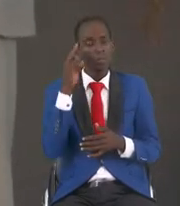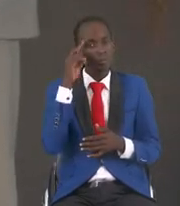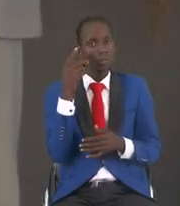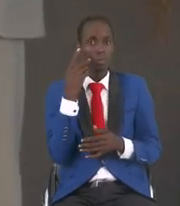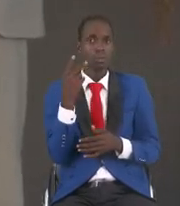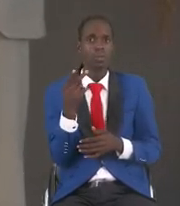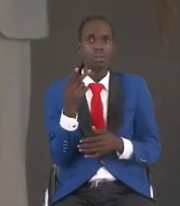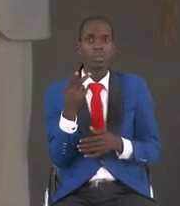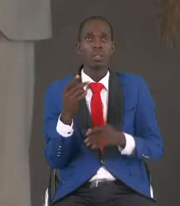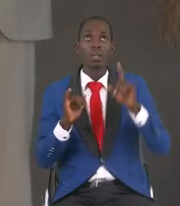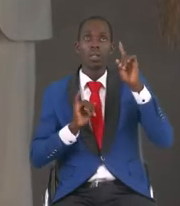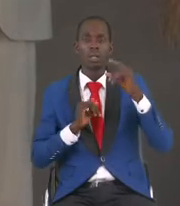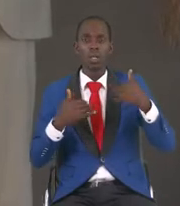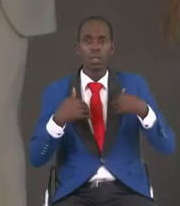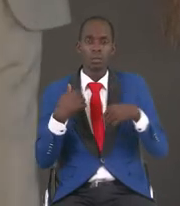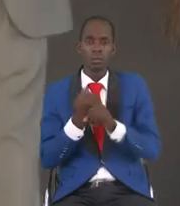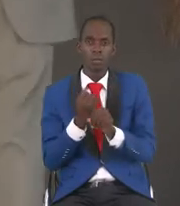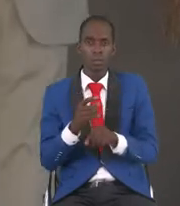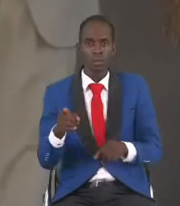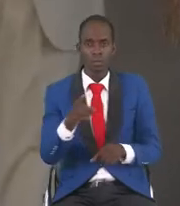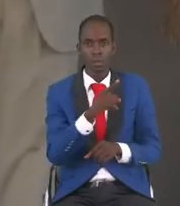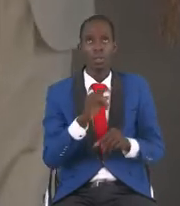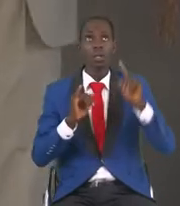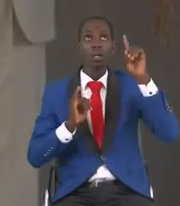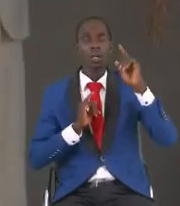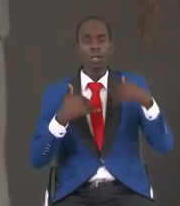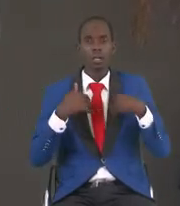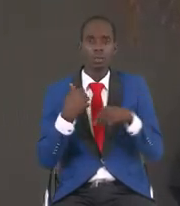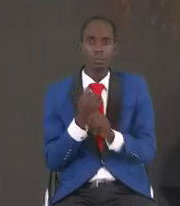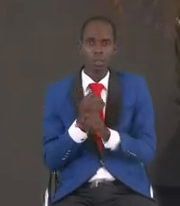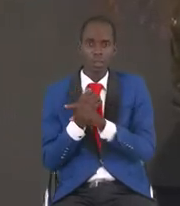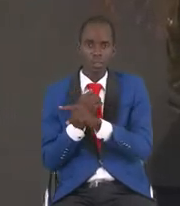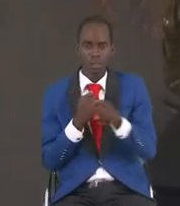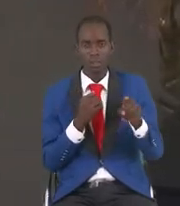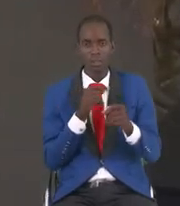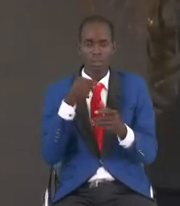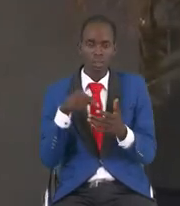I have made thee. I have made thee this day